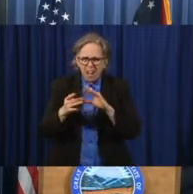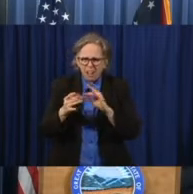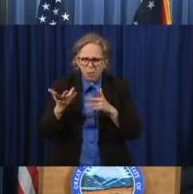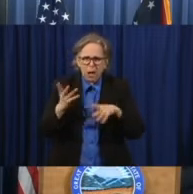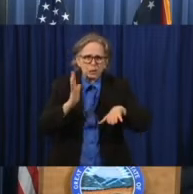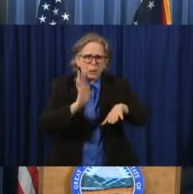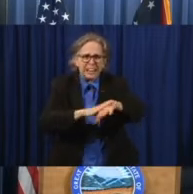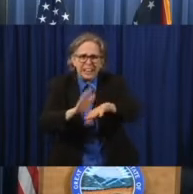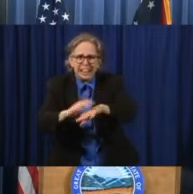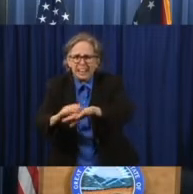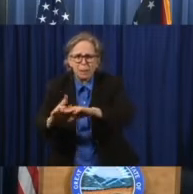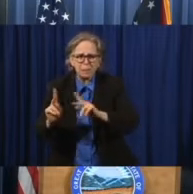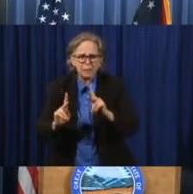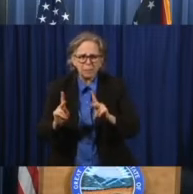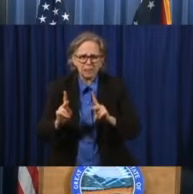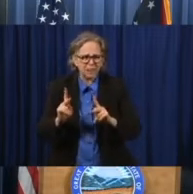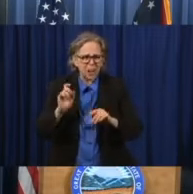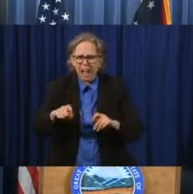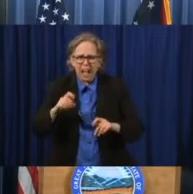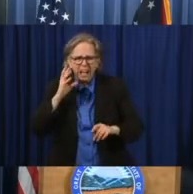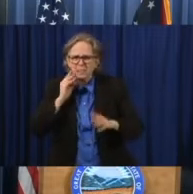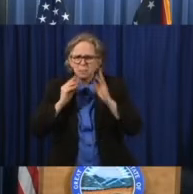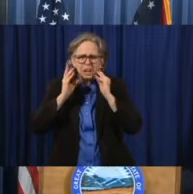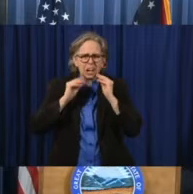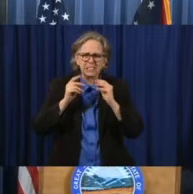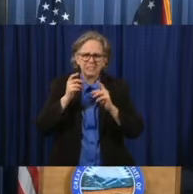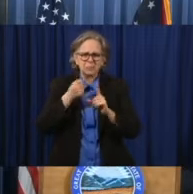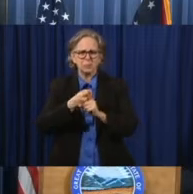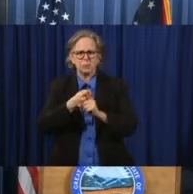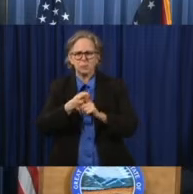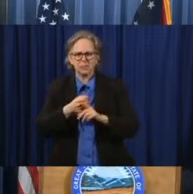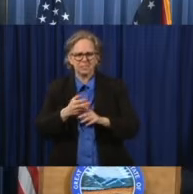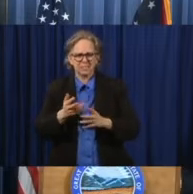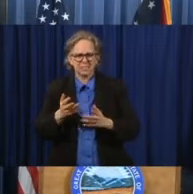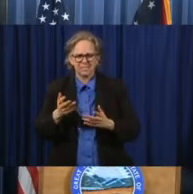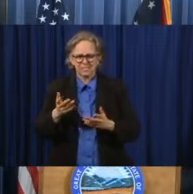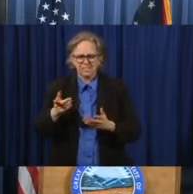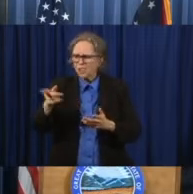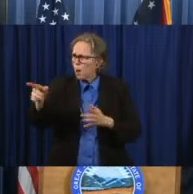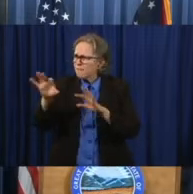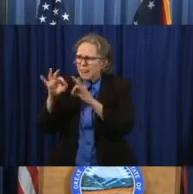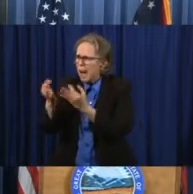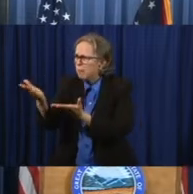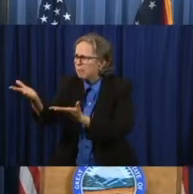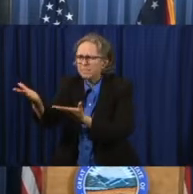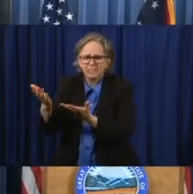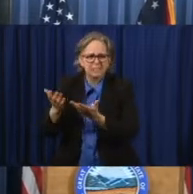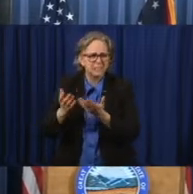it ourselves. How's your family doing? I bet they're thrilled.